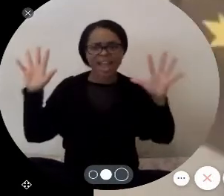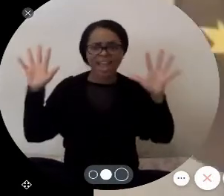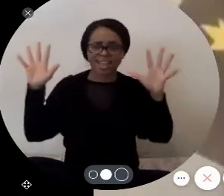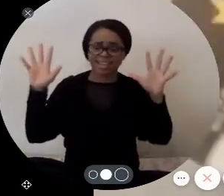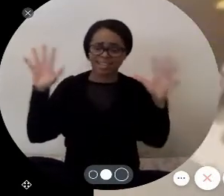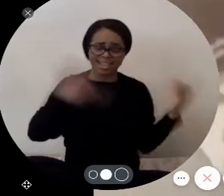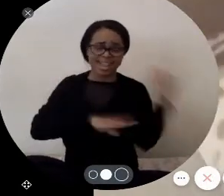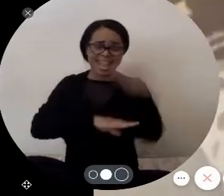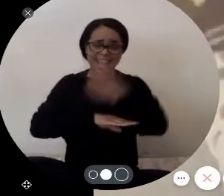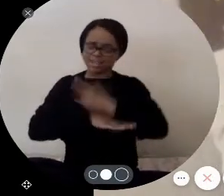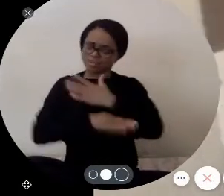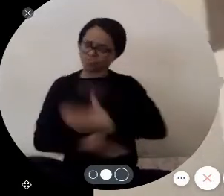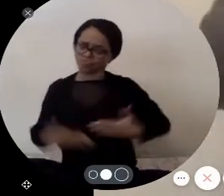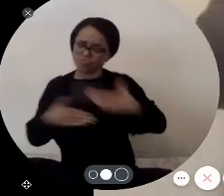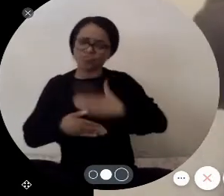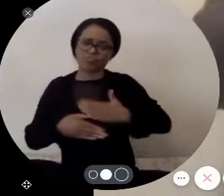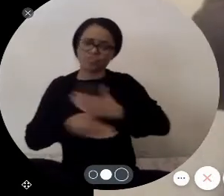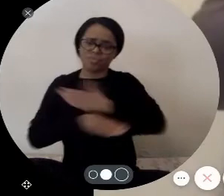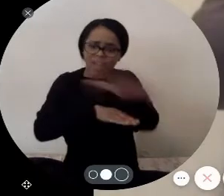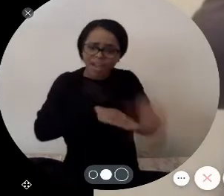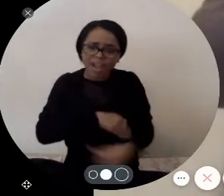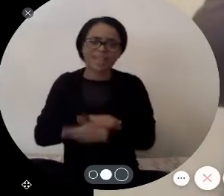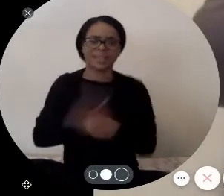Beauty filled her nights.